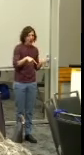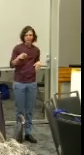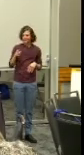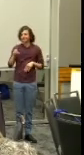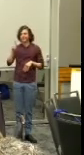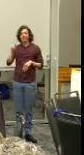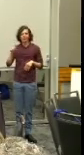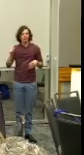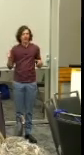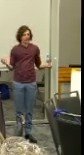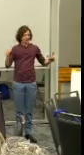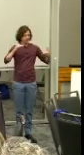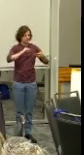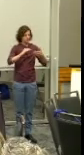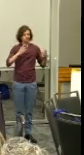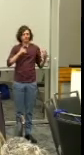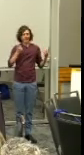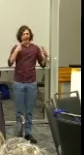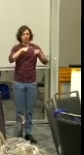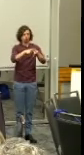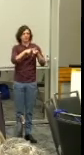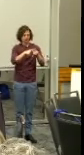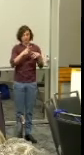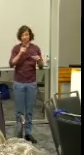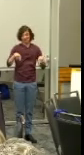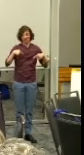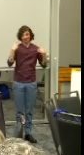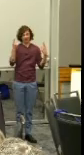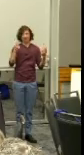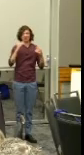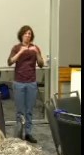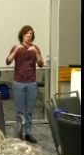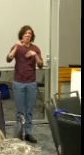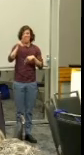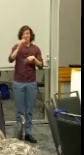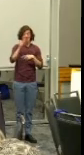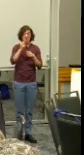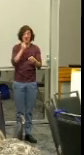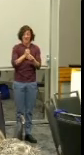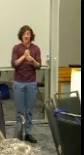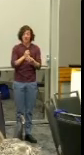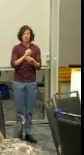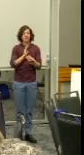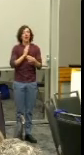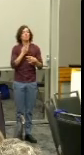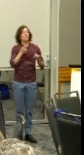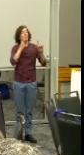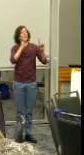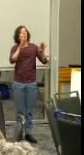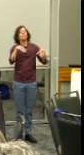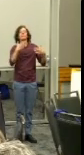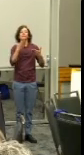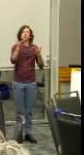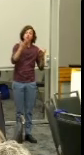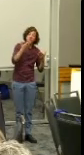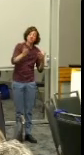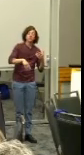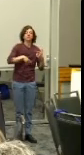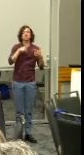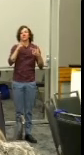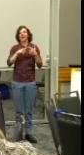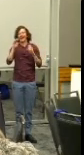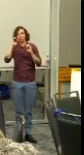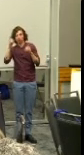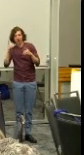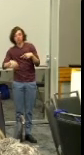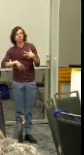Our mission is to provide services, education, and advocacy to support people with